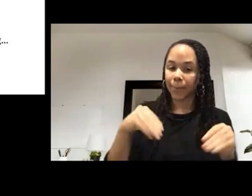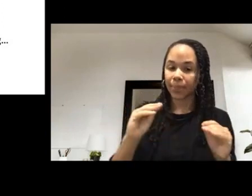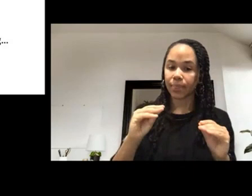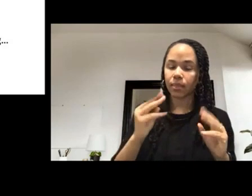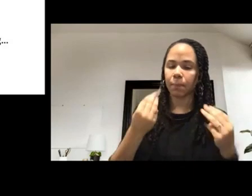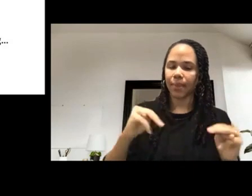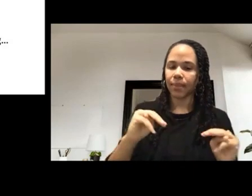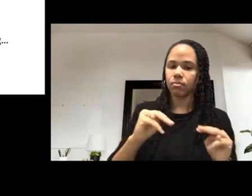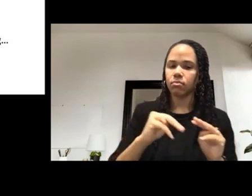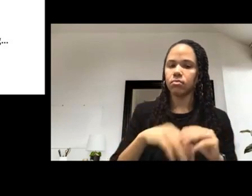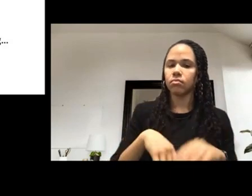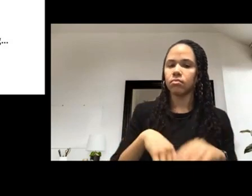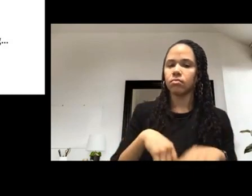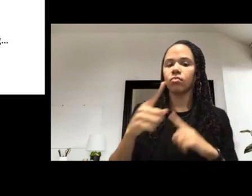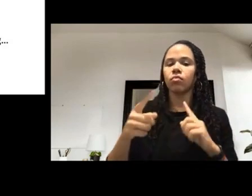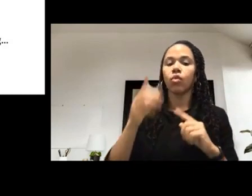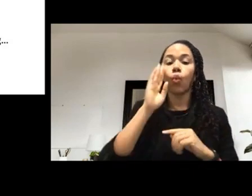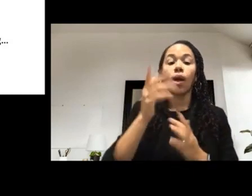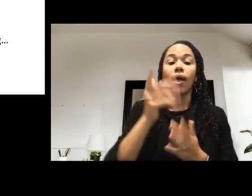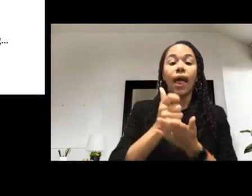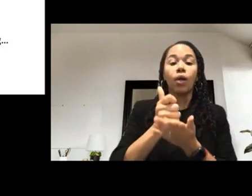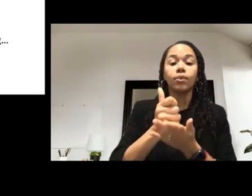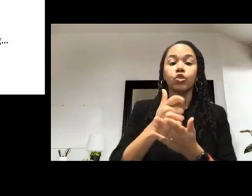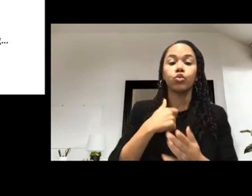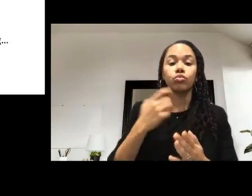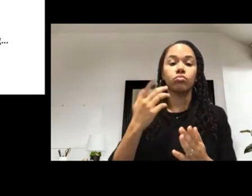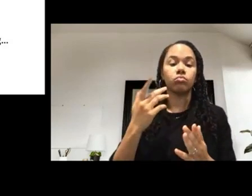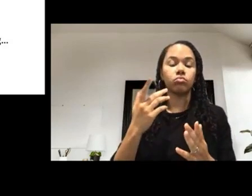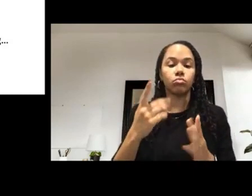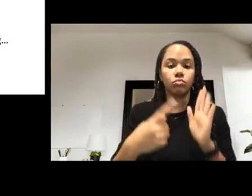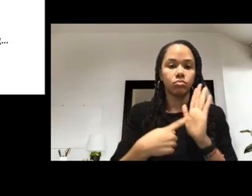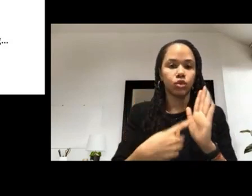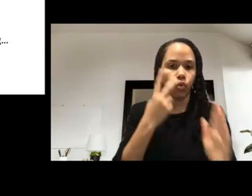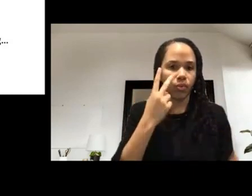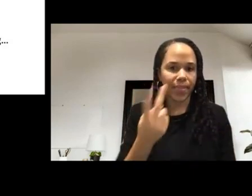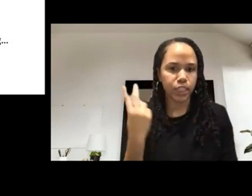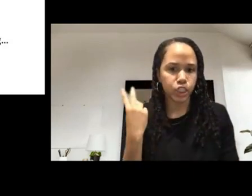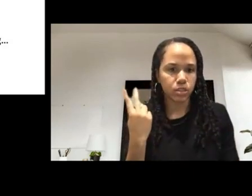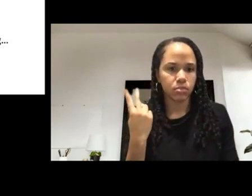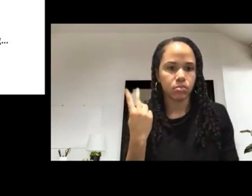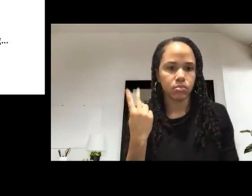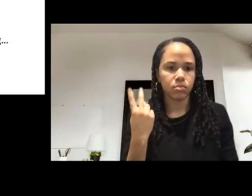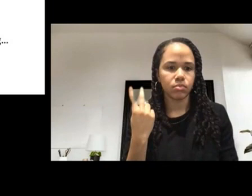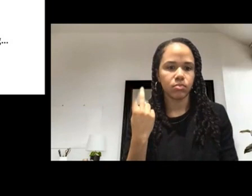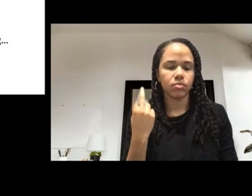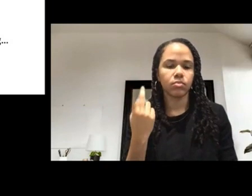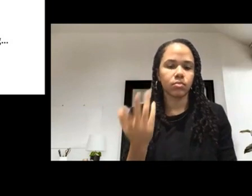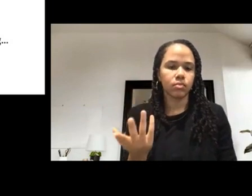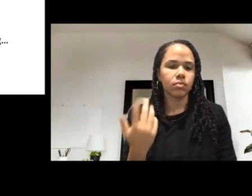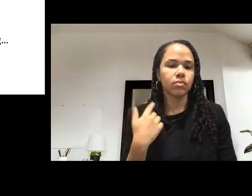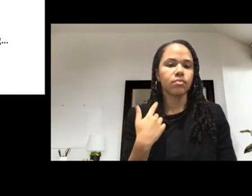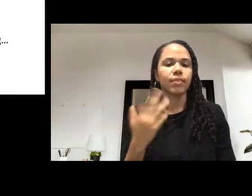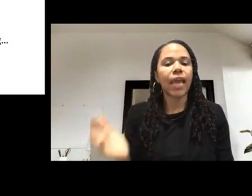to. It turned out it was very difficult to ask people to reflect if they weren't necessarily inclined to do so.